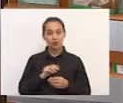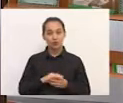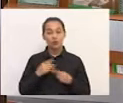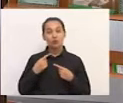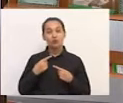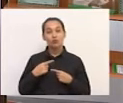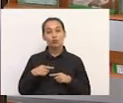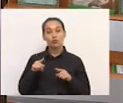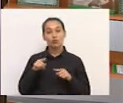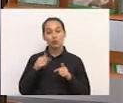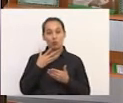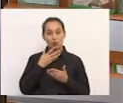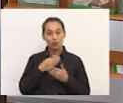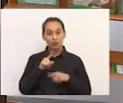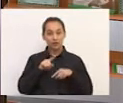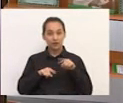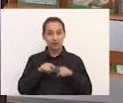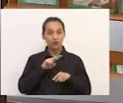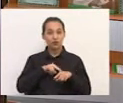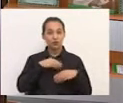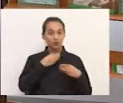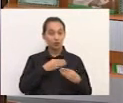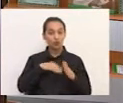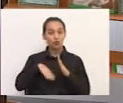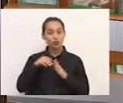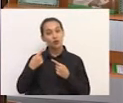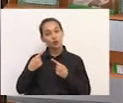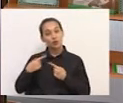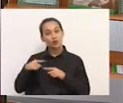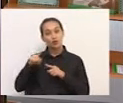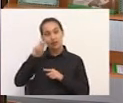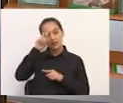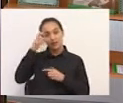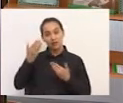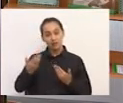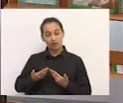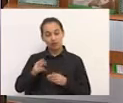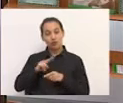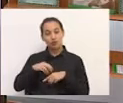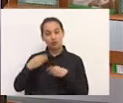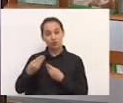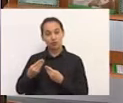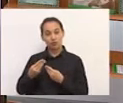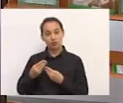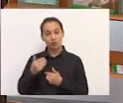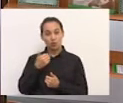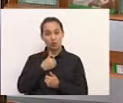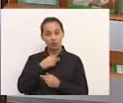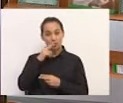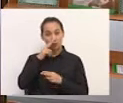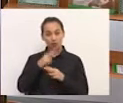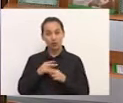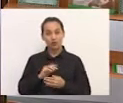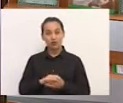to'lagani ma'qul deya chiqib ketgan uka hisoblanar ekan. Aziz o'quvchim. Demak, bu ikkala